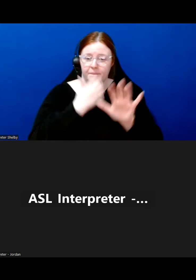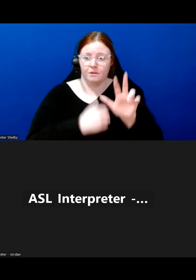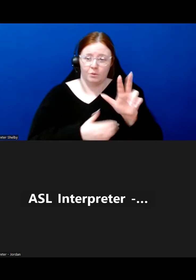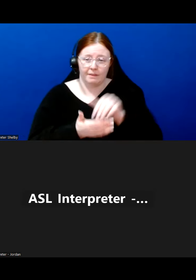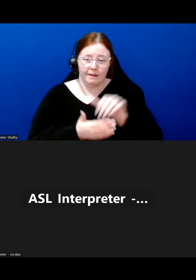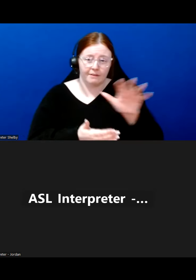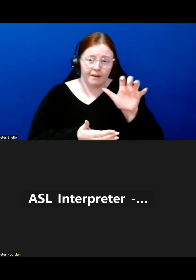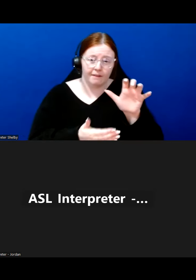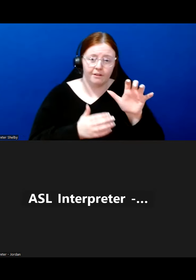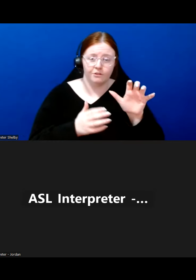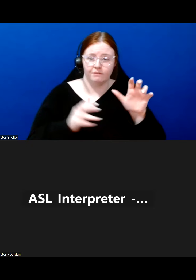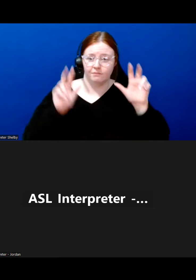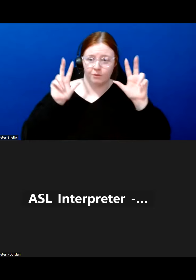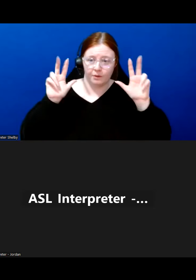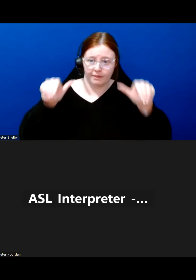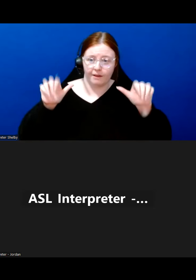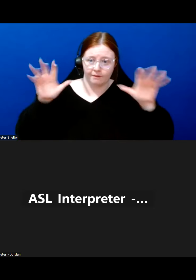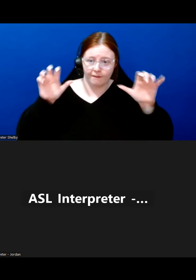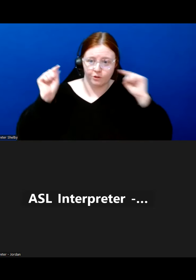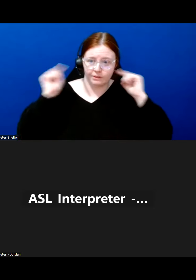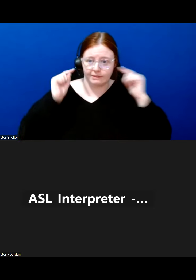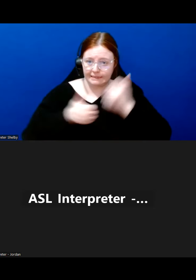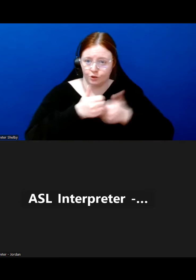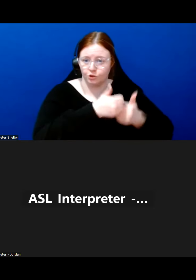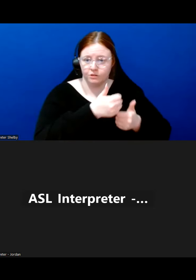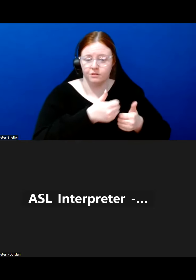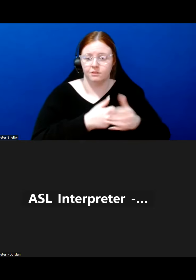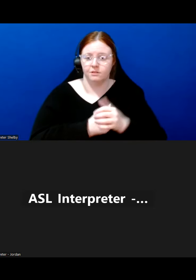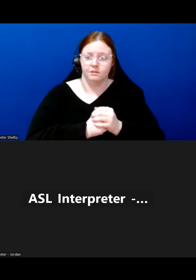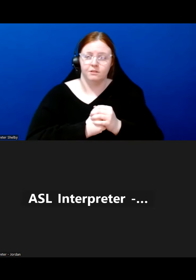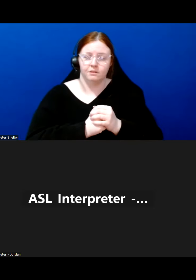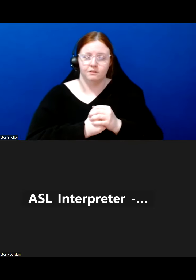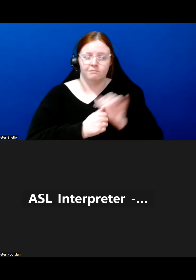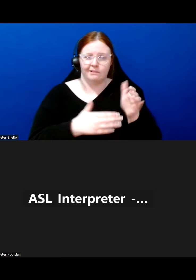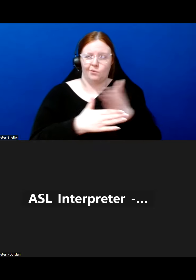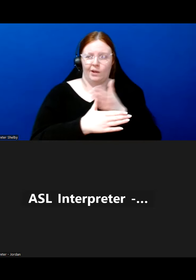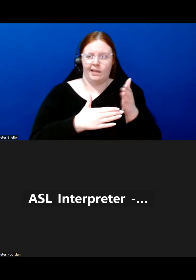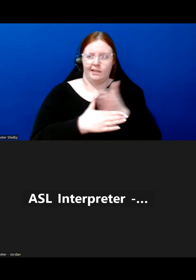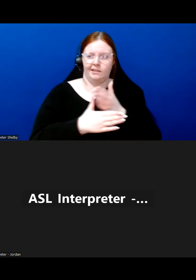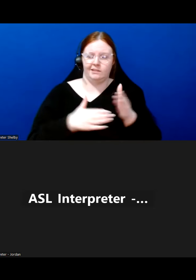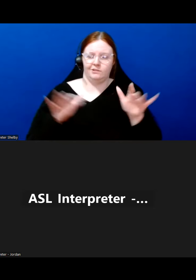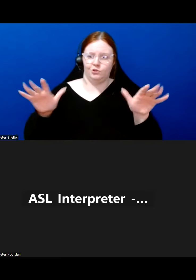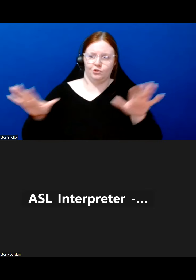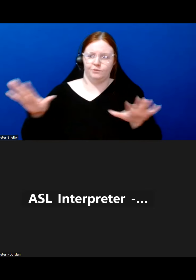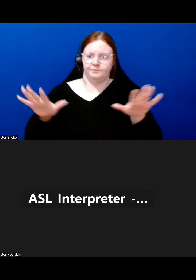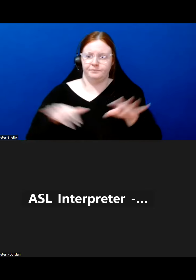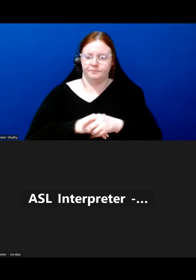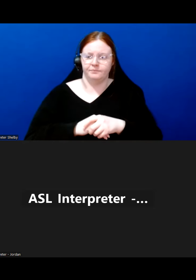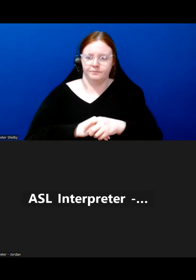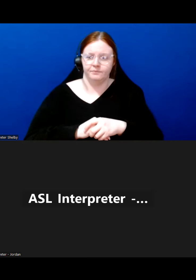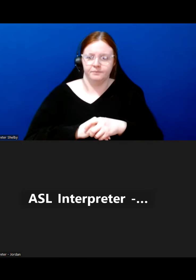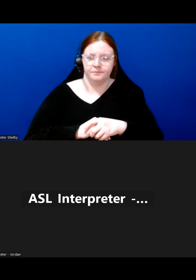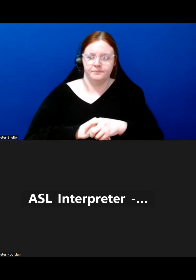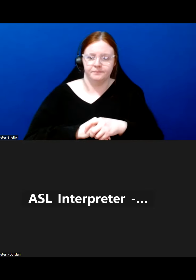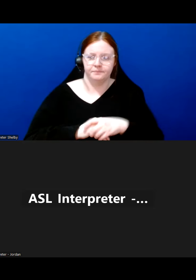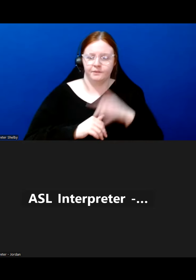3,500 per side. That would be a typical range for a hearing care service package for